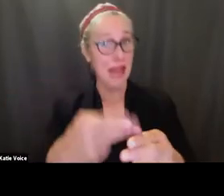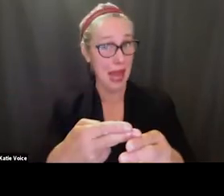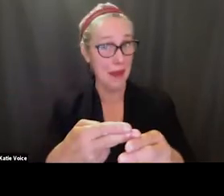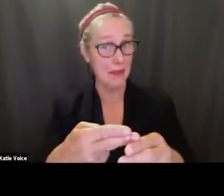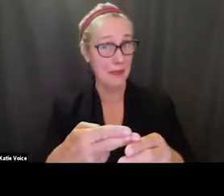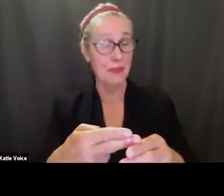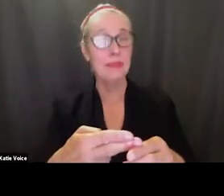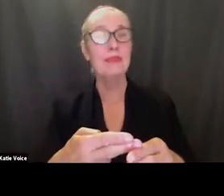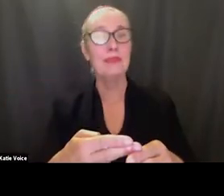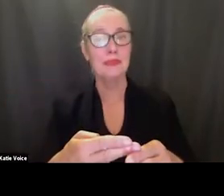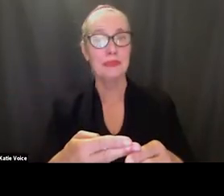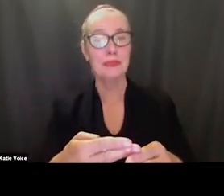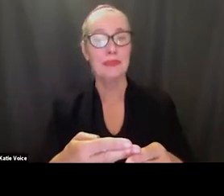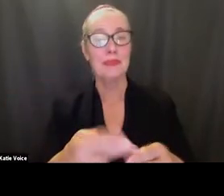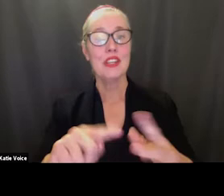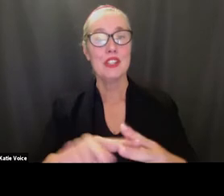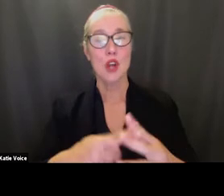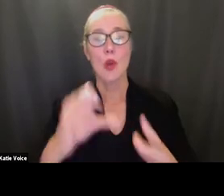sarah